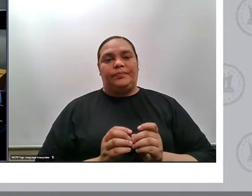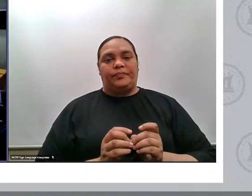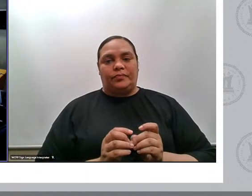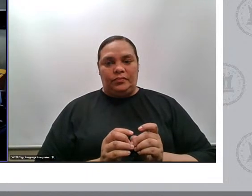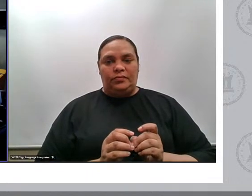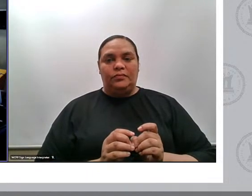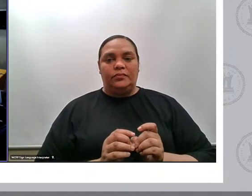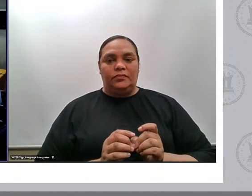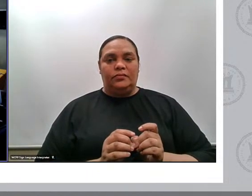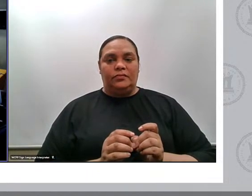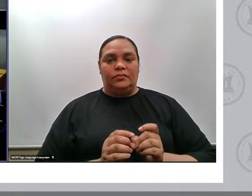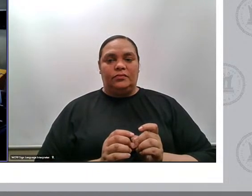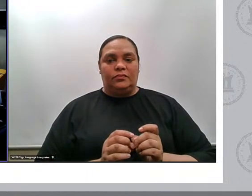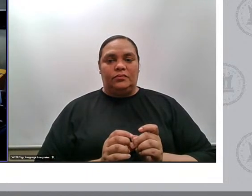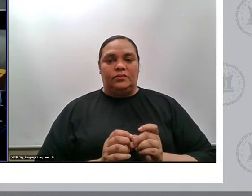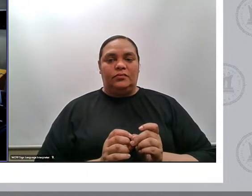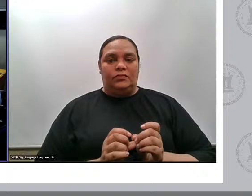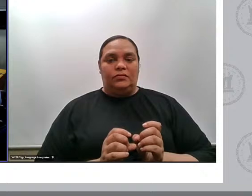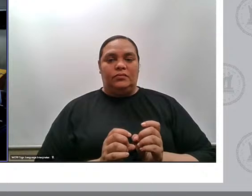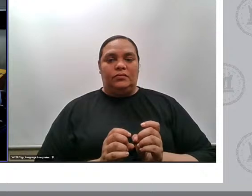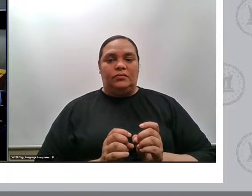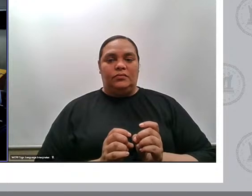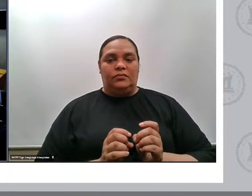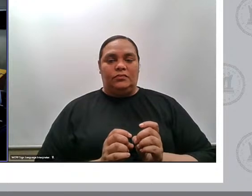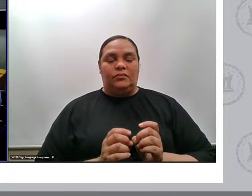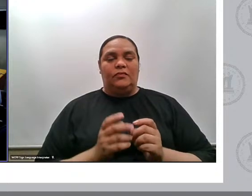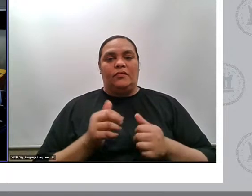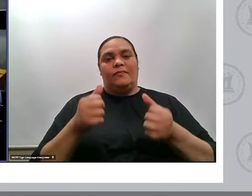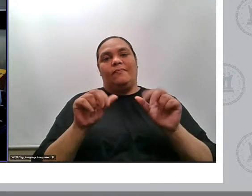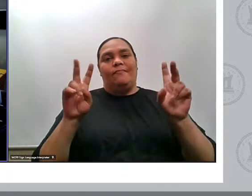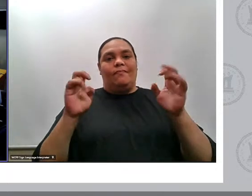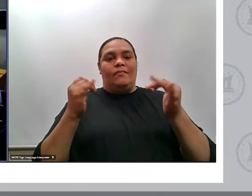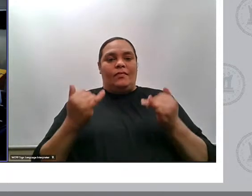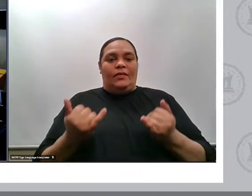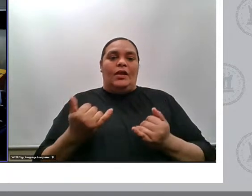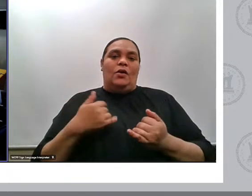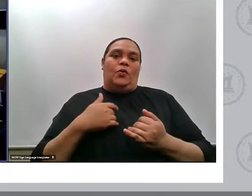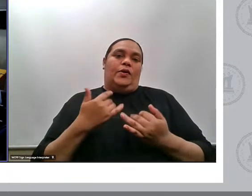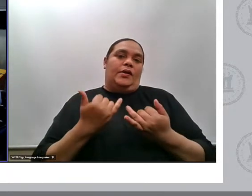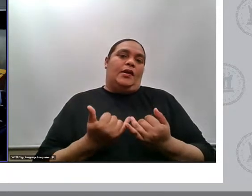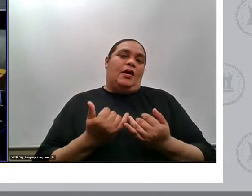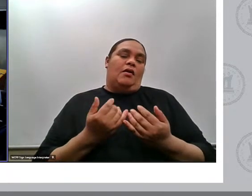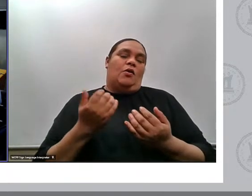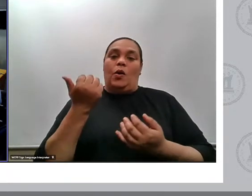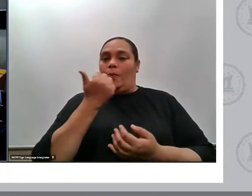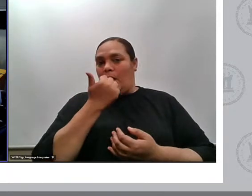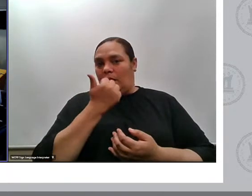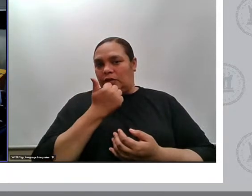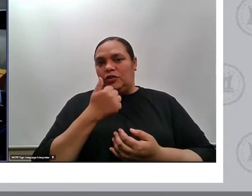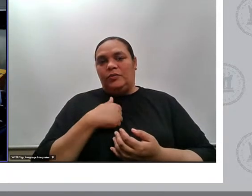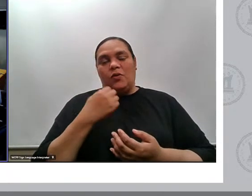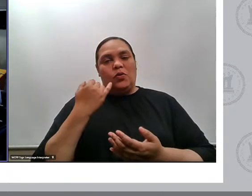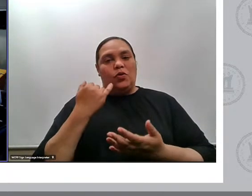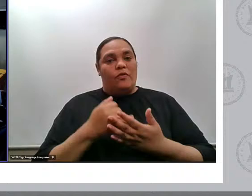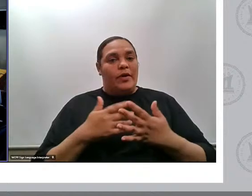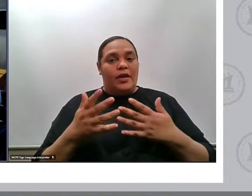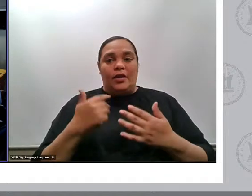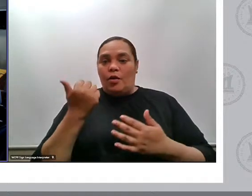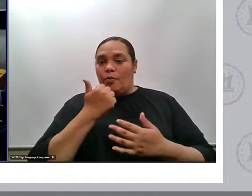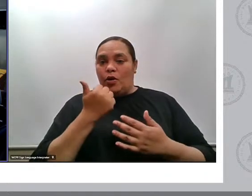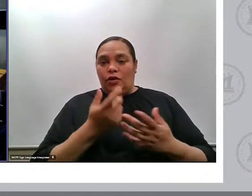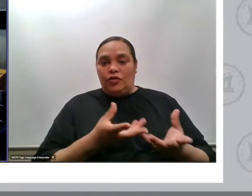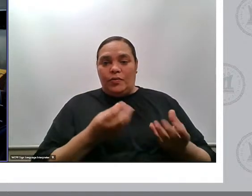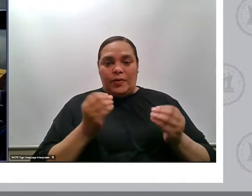very much. So in terms of our next item, we will now table apologies. I want to confirm if there were any apologies